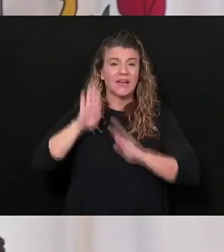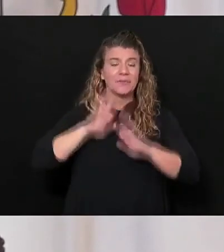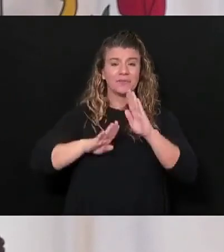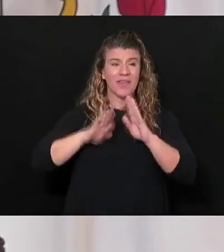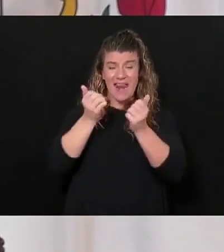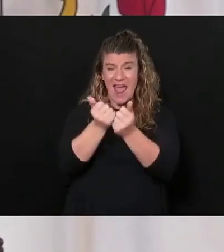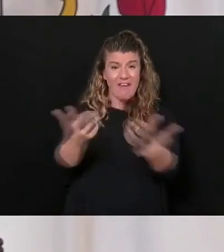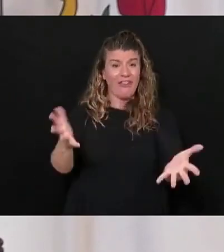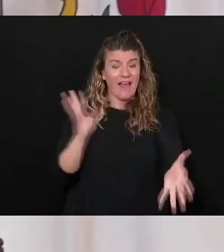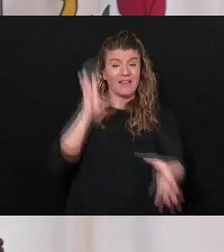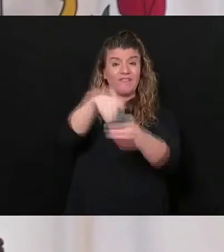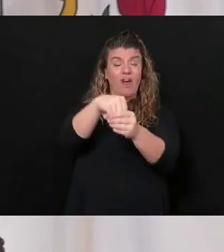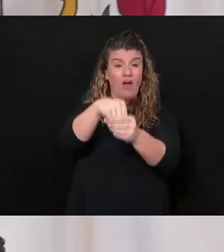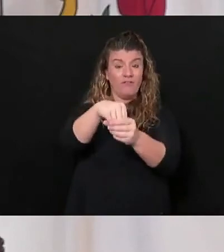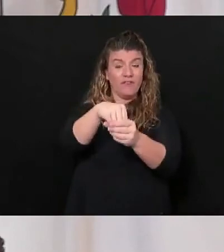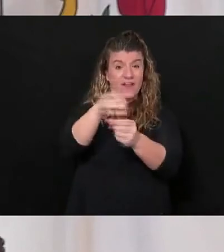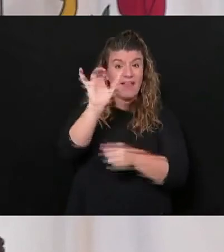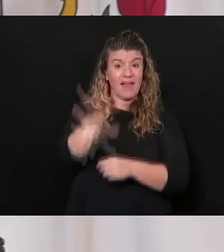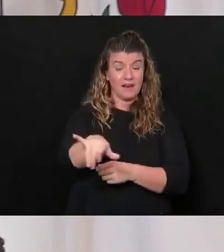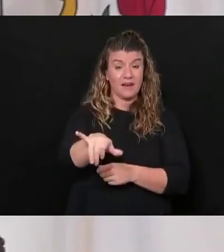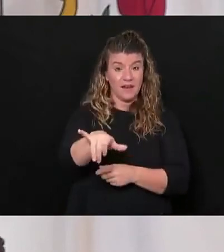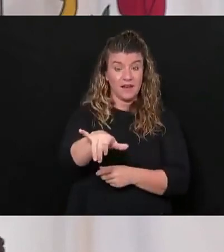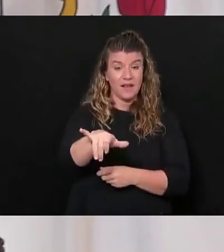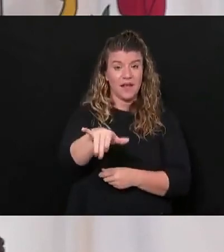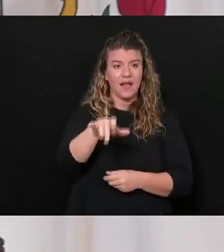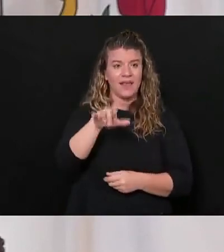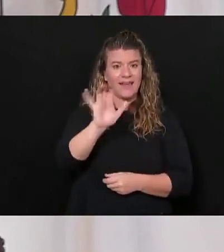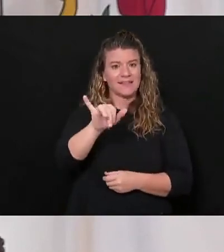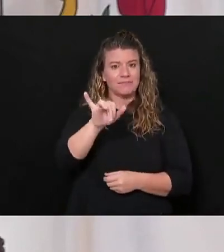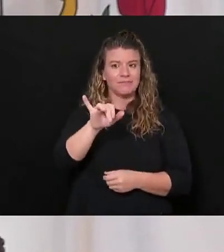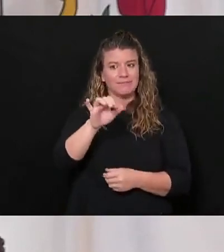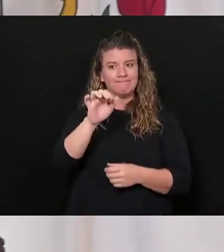and all that may is at play.